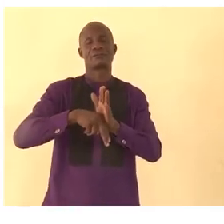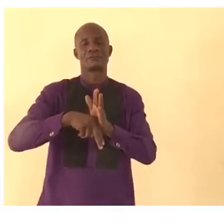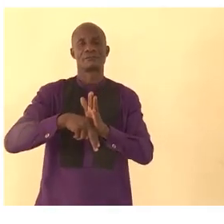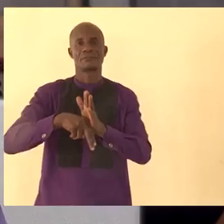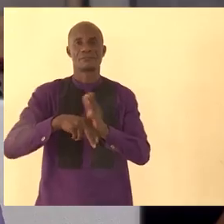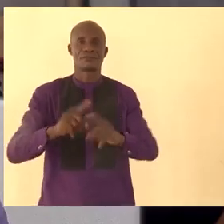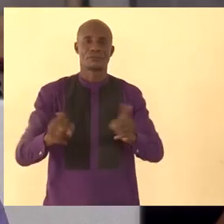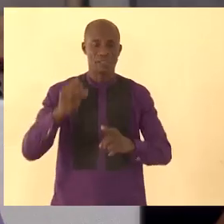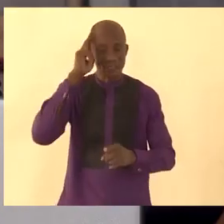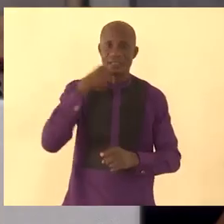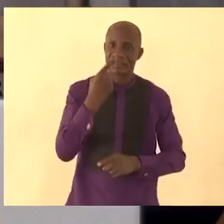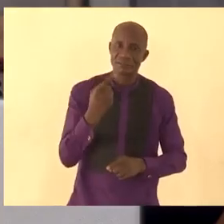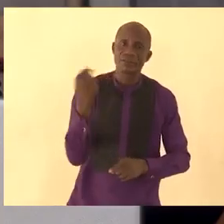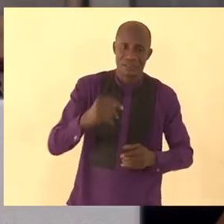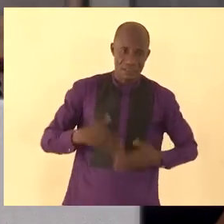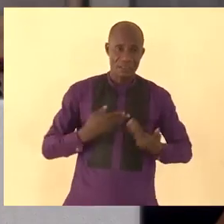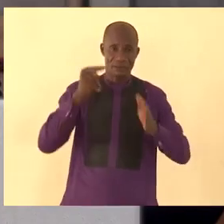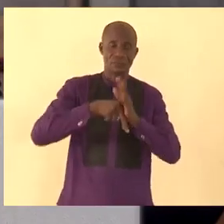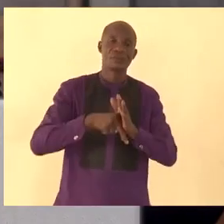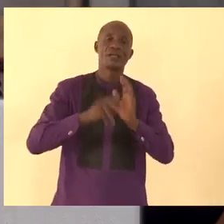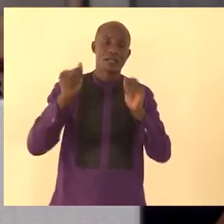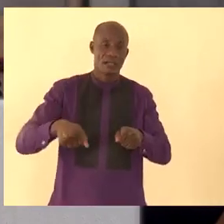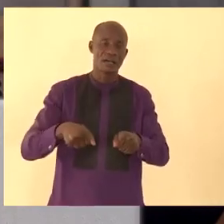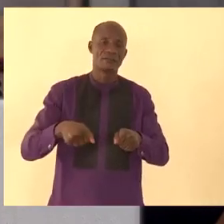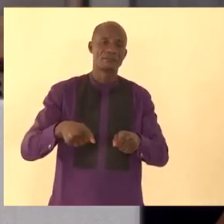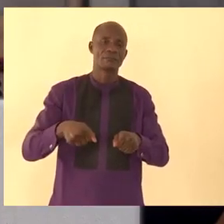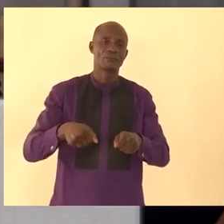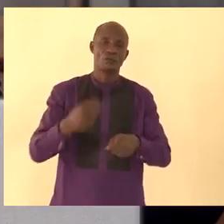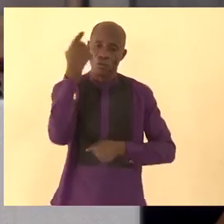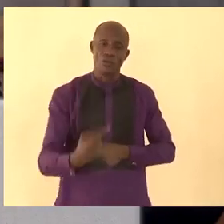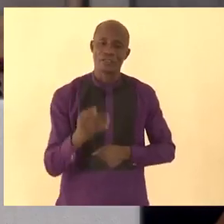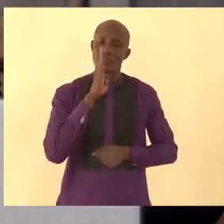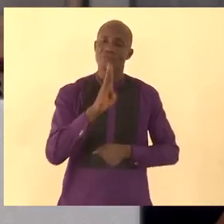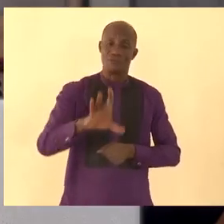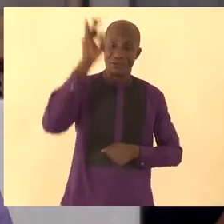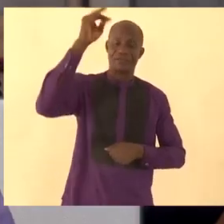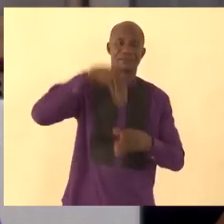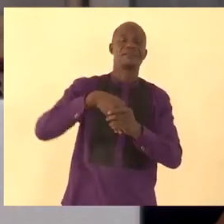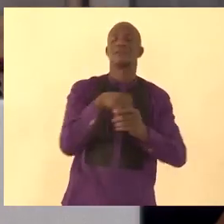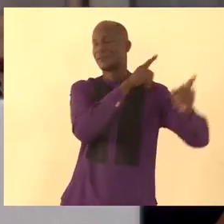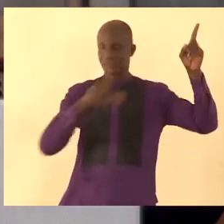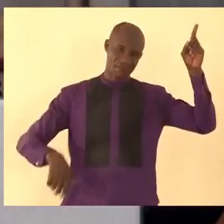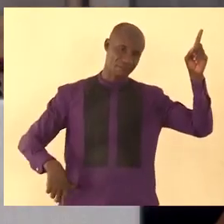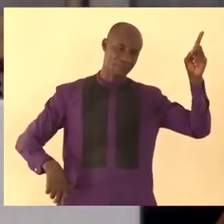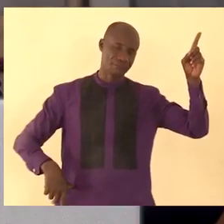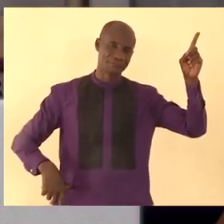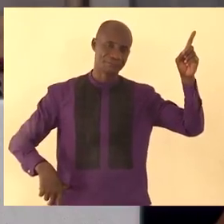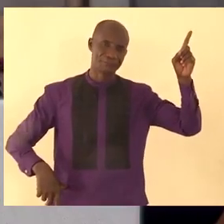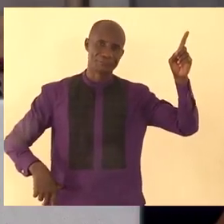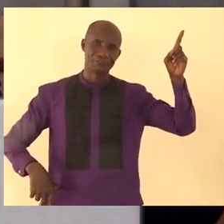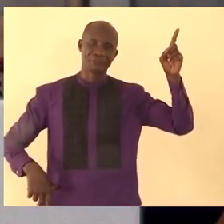translation. But it says, the happiness could only be found in the Lord.